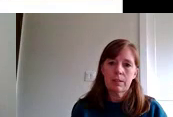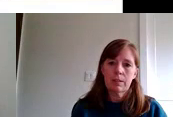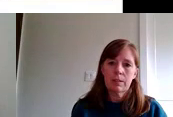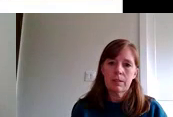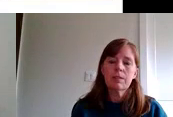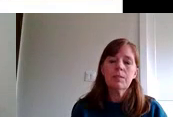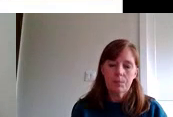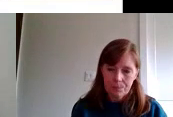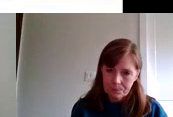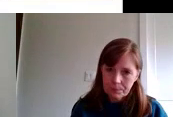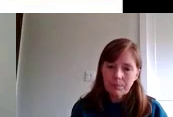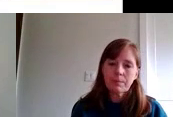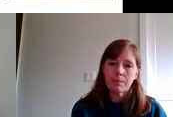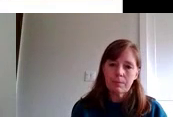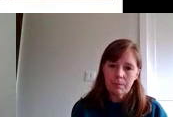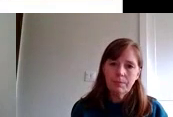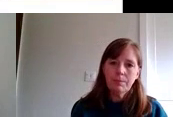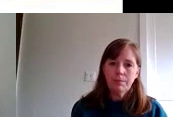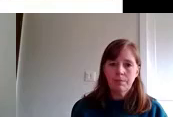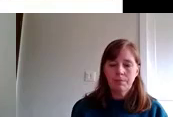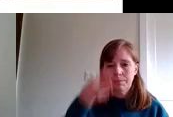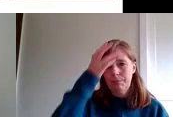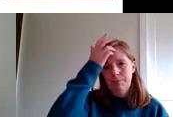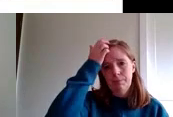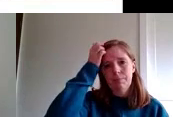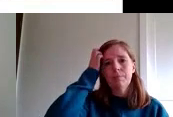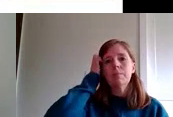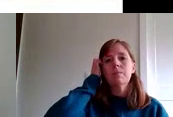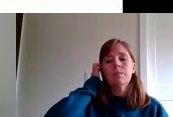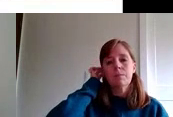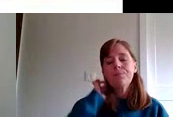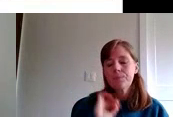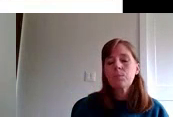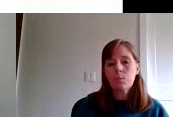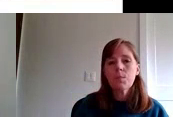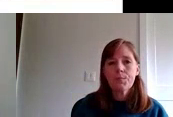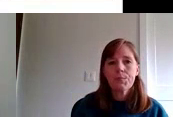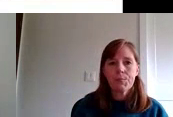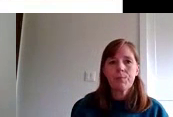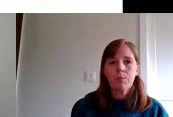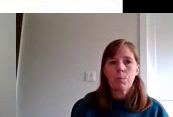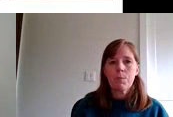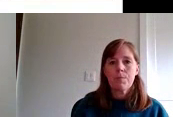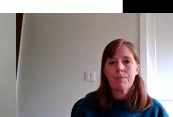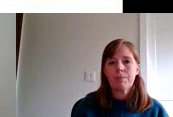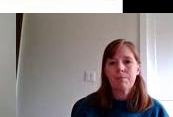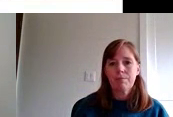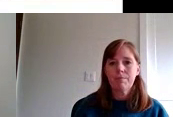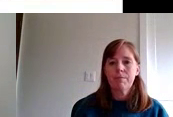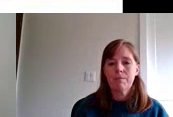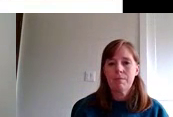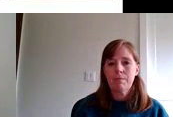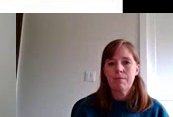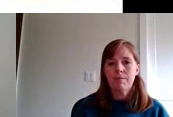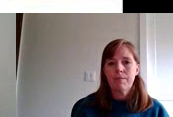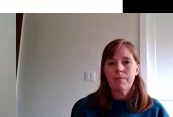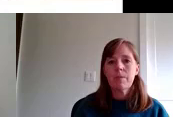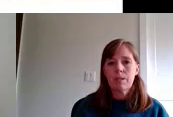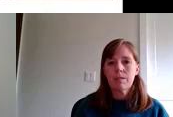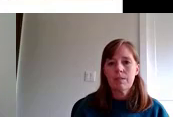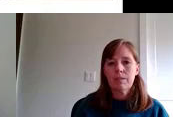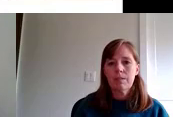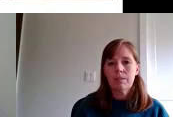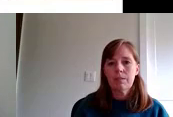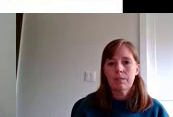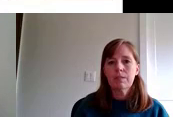in isolation, just during Miss Sarah's time, that it needs to be something that's happening throughout the day,